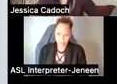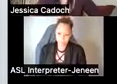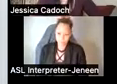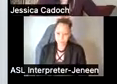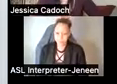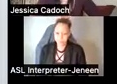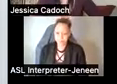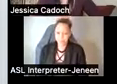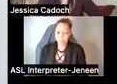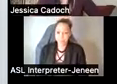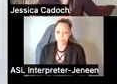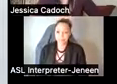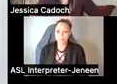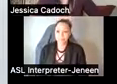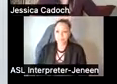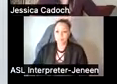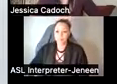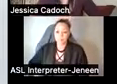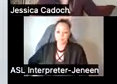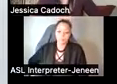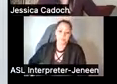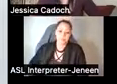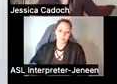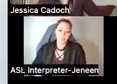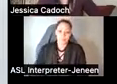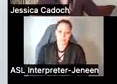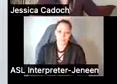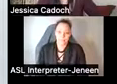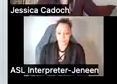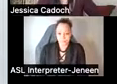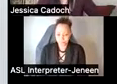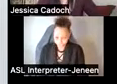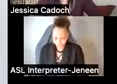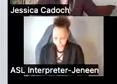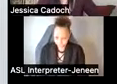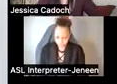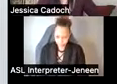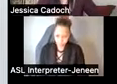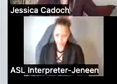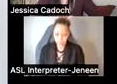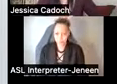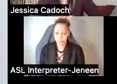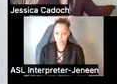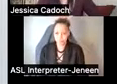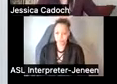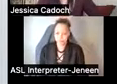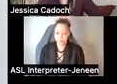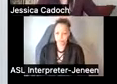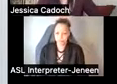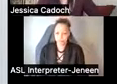a empezar lo más pronto posible. Y le